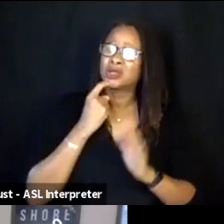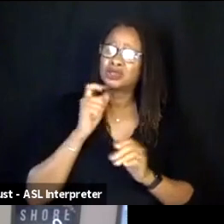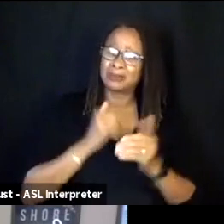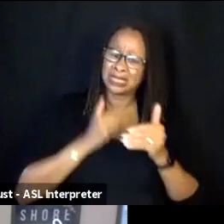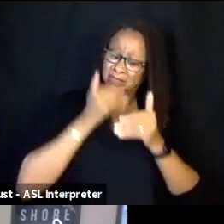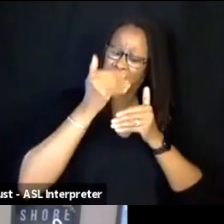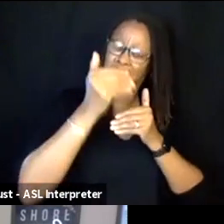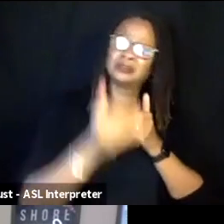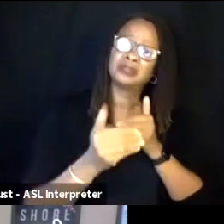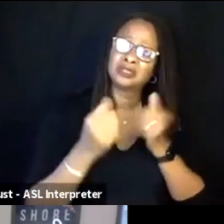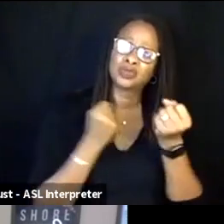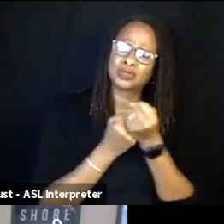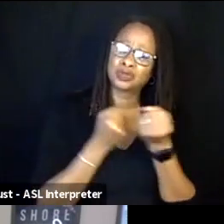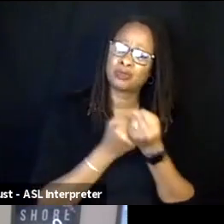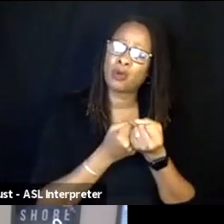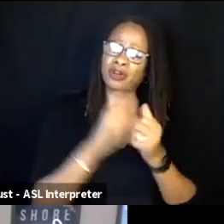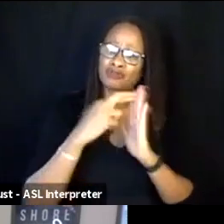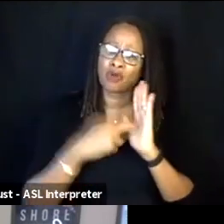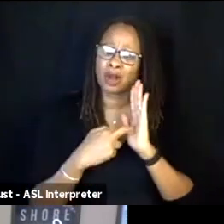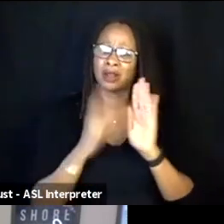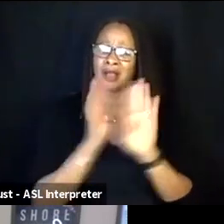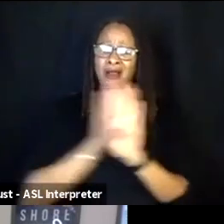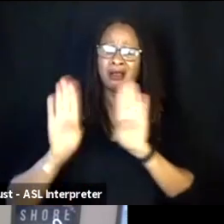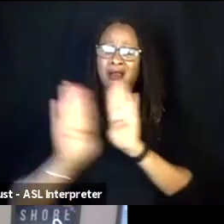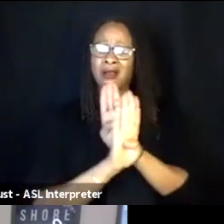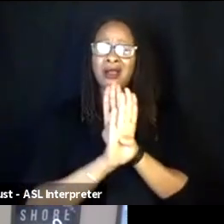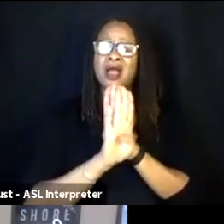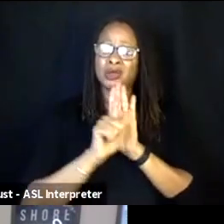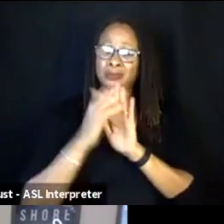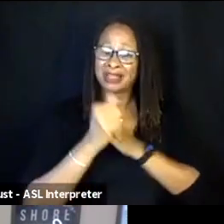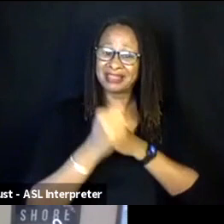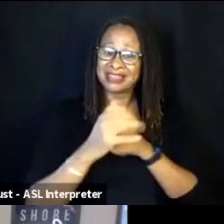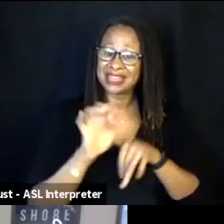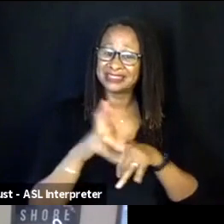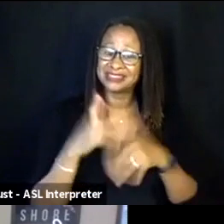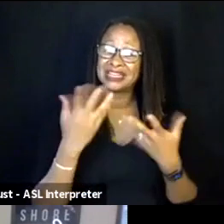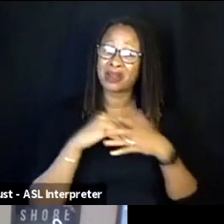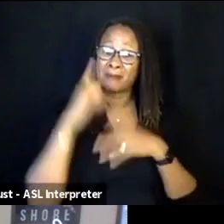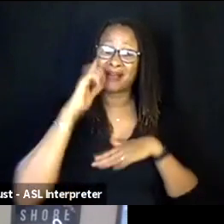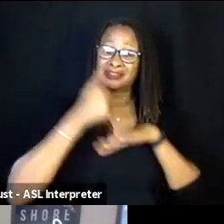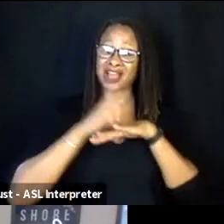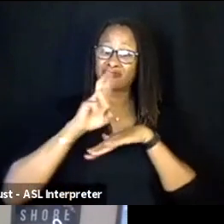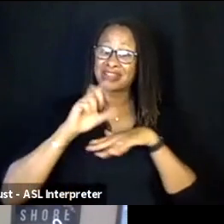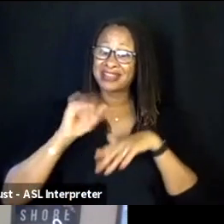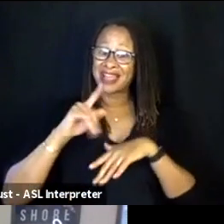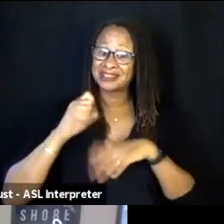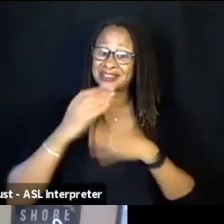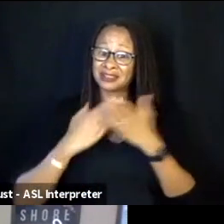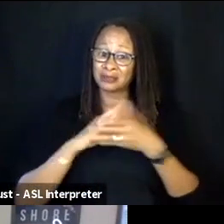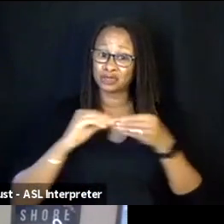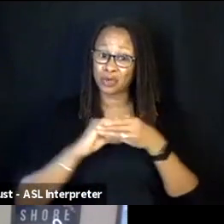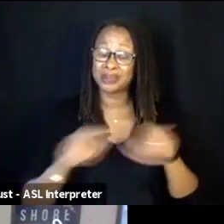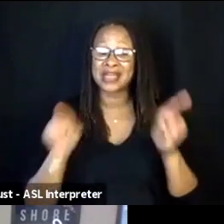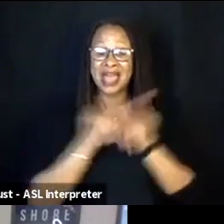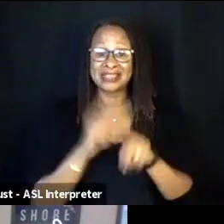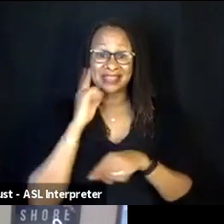to a supporting role, who's in a supporting role, who should be elevated to the lead, and to really in our own minds start recasting some of these stories. Because as I think about